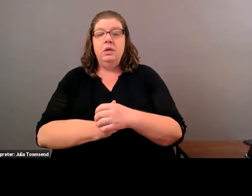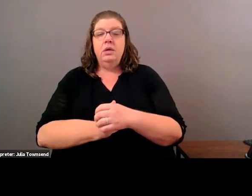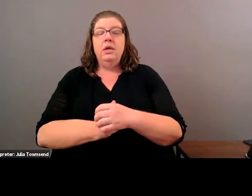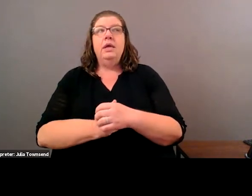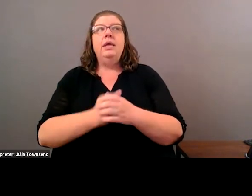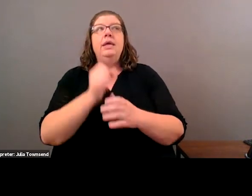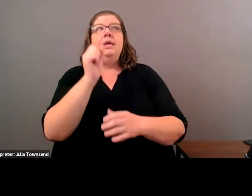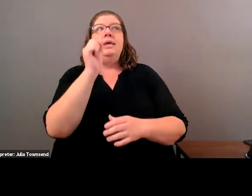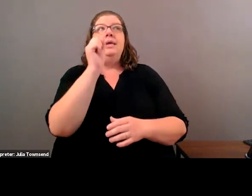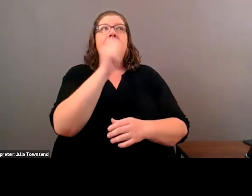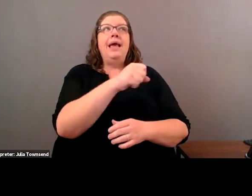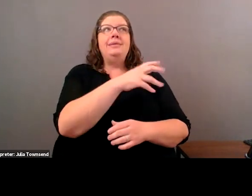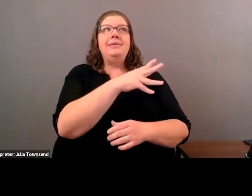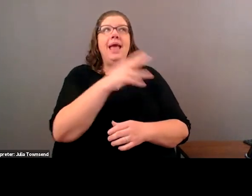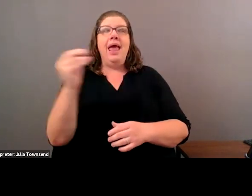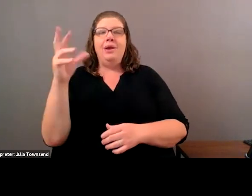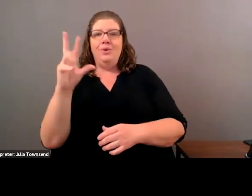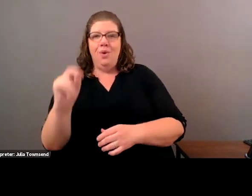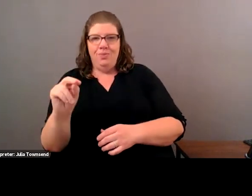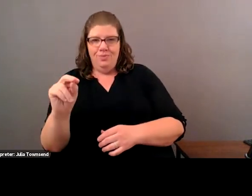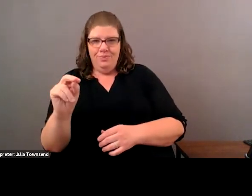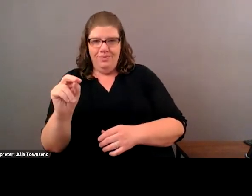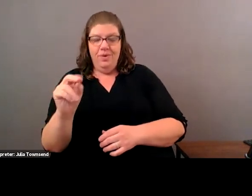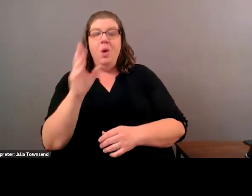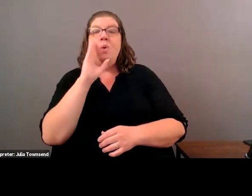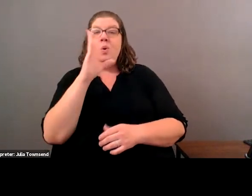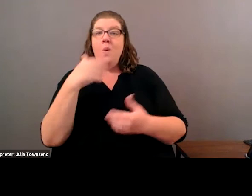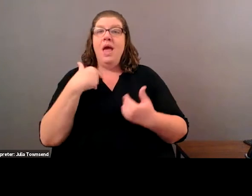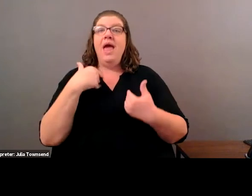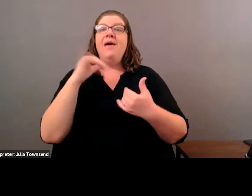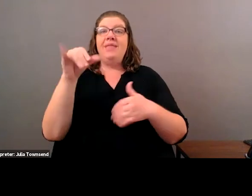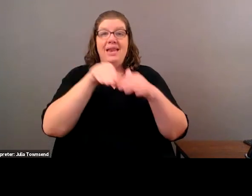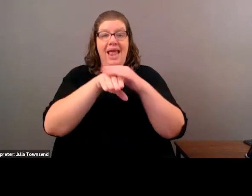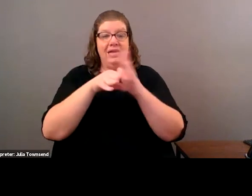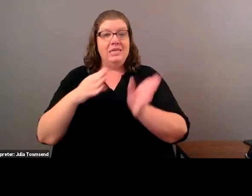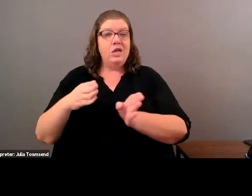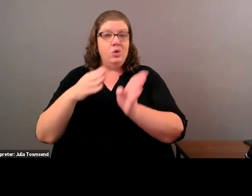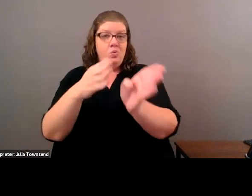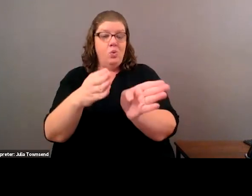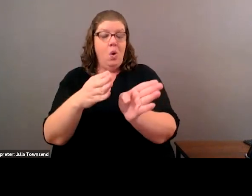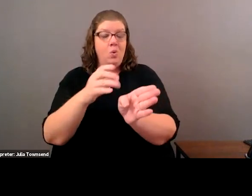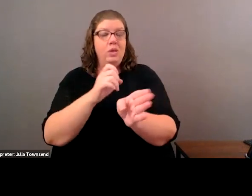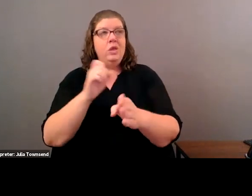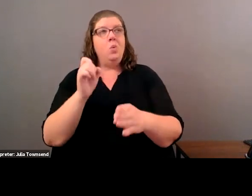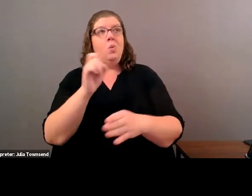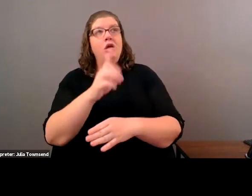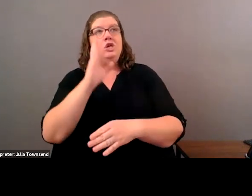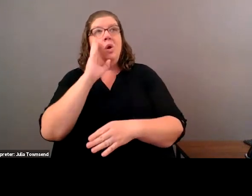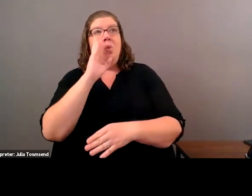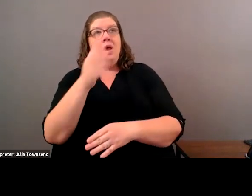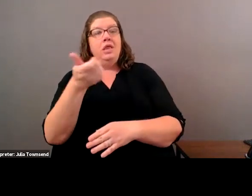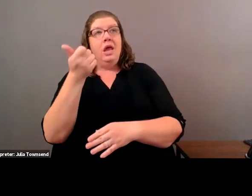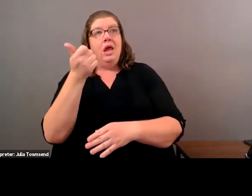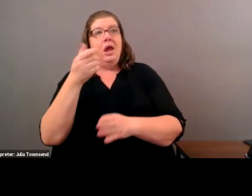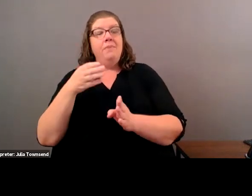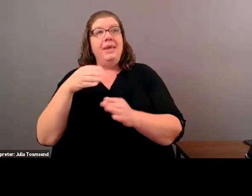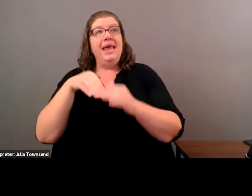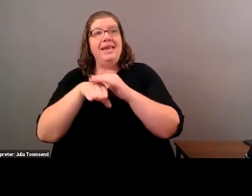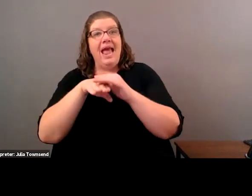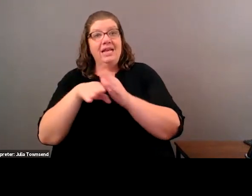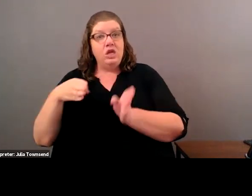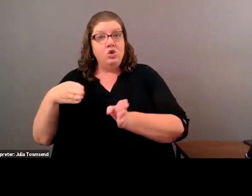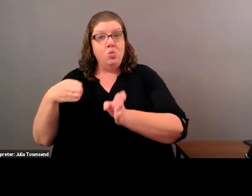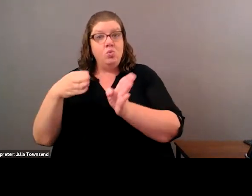Yes and no. So we will have that access road there. And I think if the question is, will there be an access road